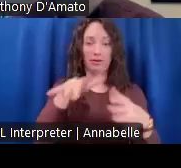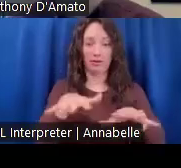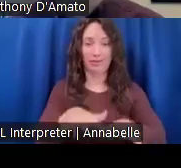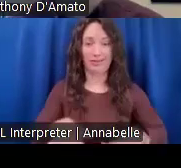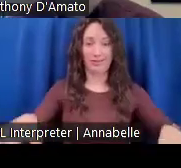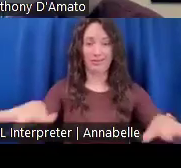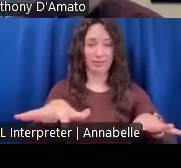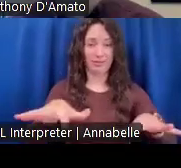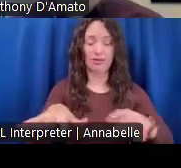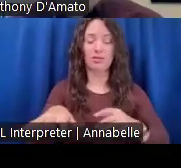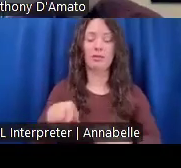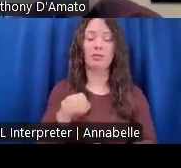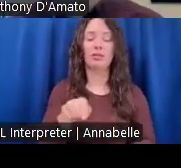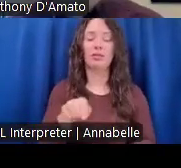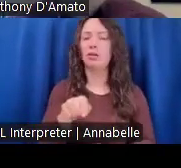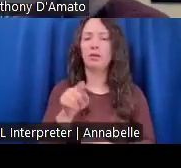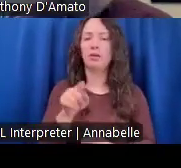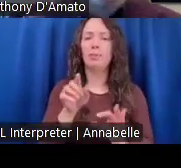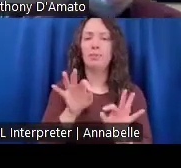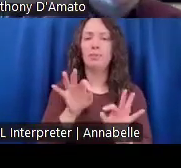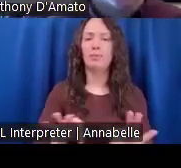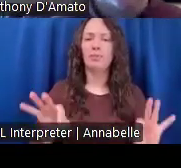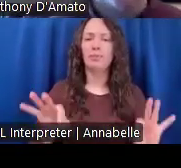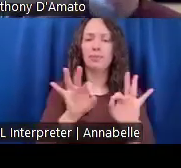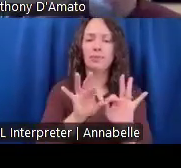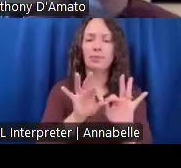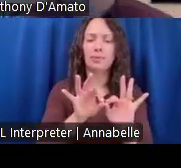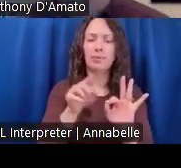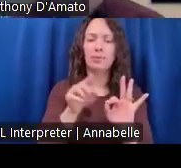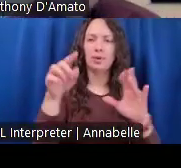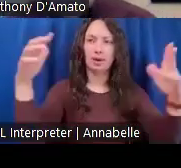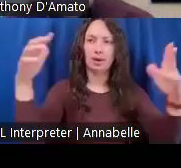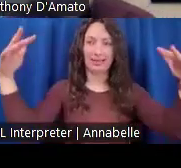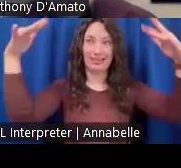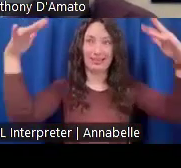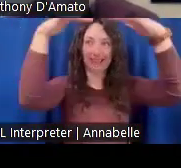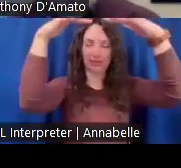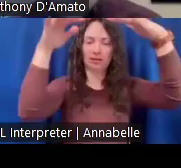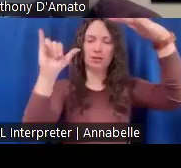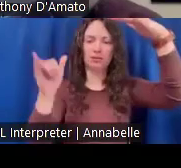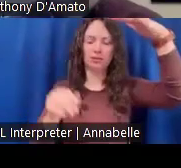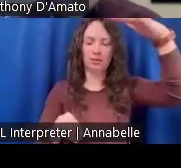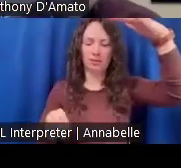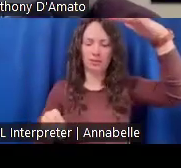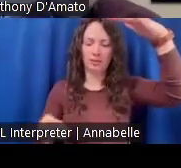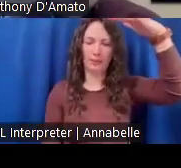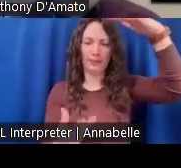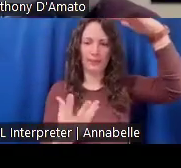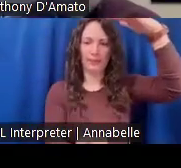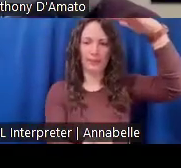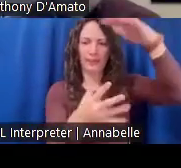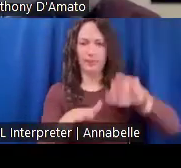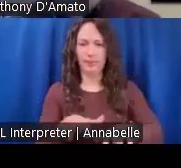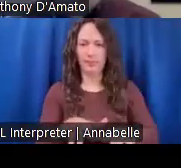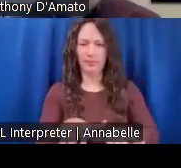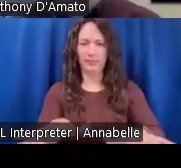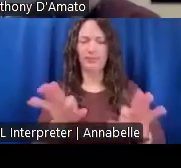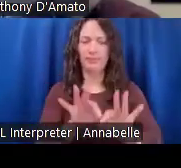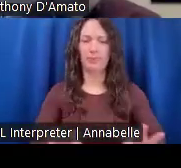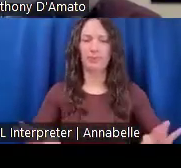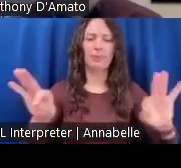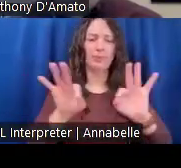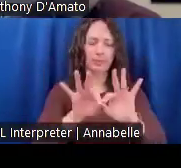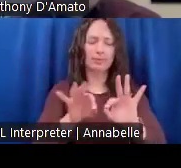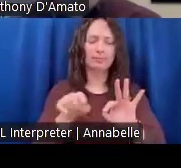regeneration. The main issue is on the canopy and the ground cover. And it's important to make sure we're maintaining as much as we